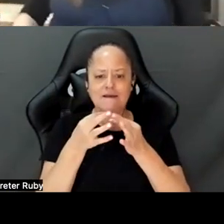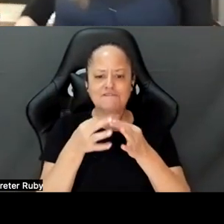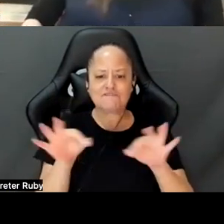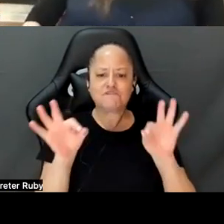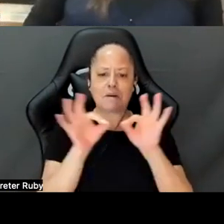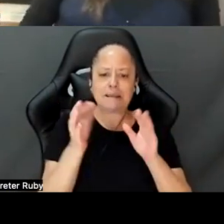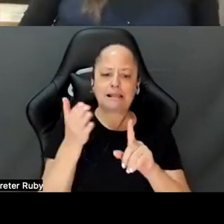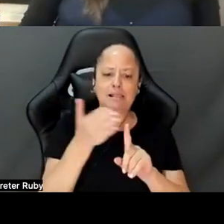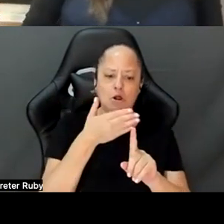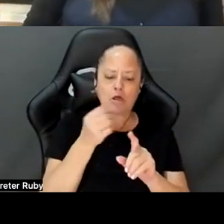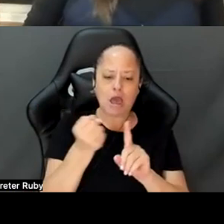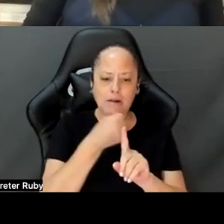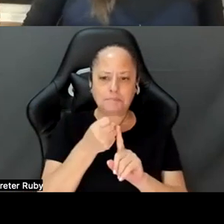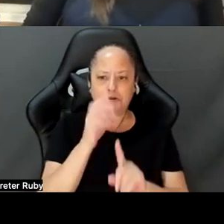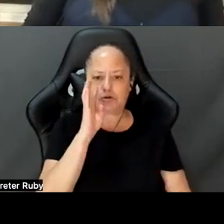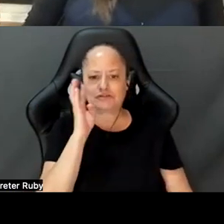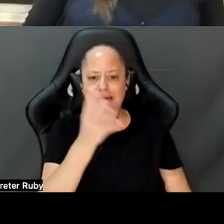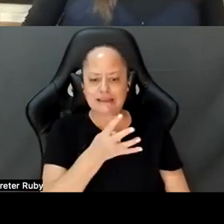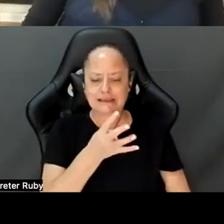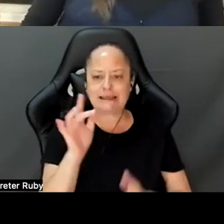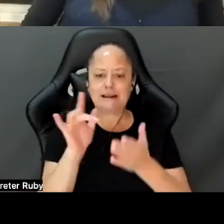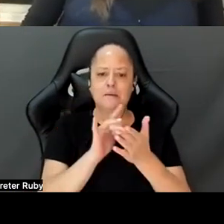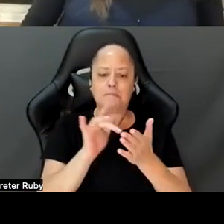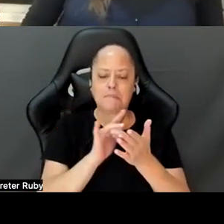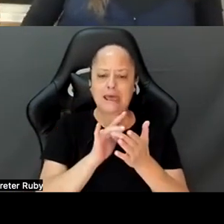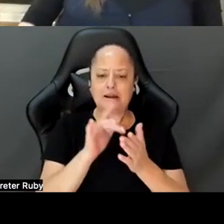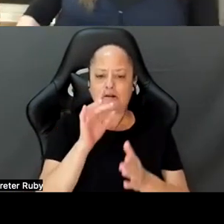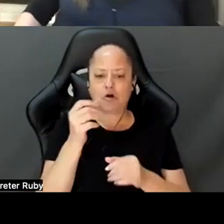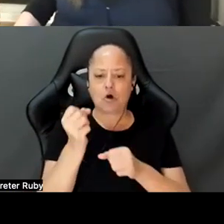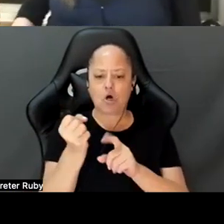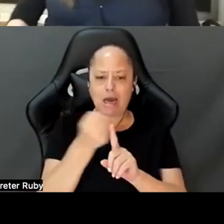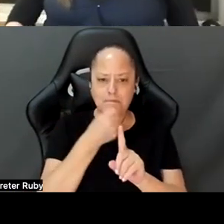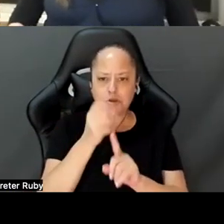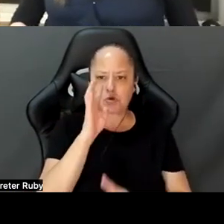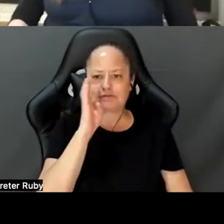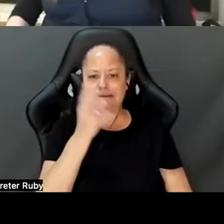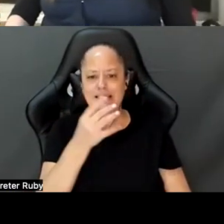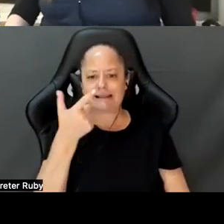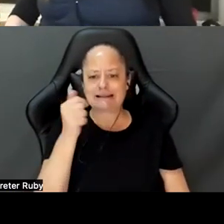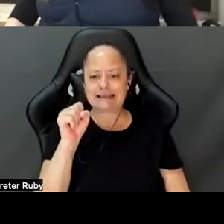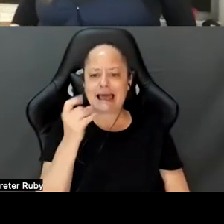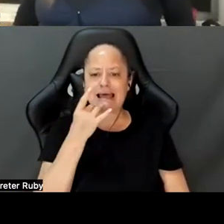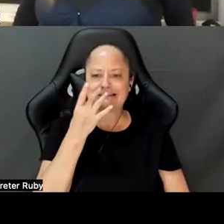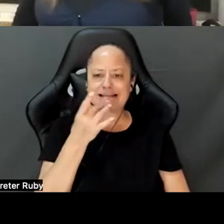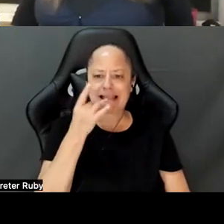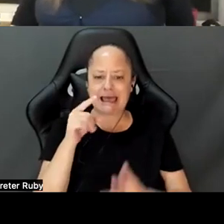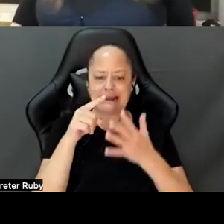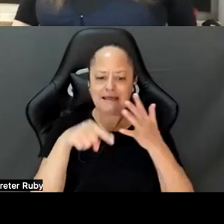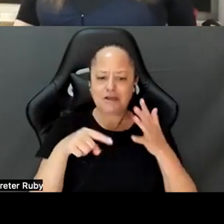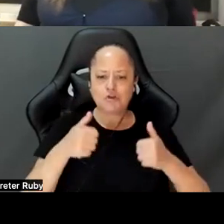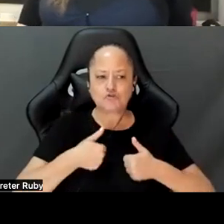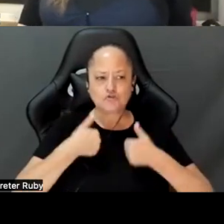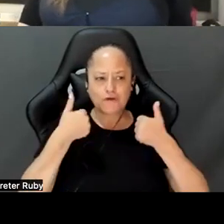and neglect and medical abuse and neglect and gaslighting and all of the things, as a